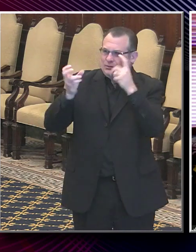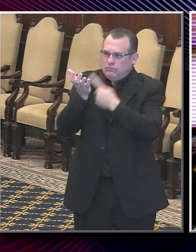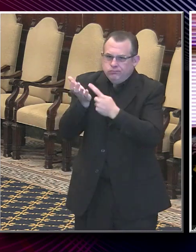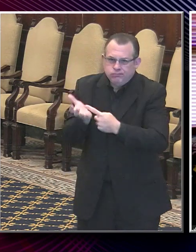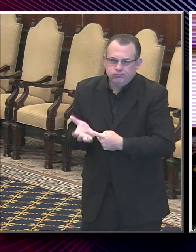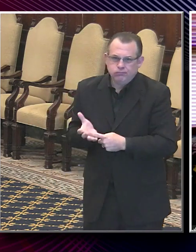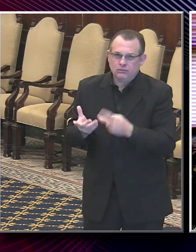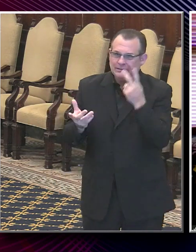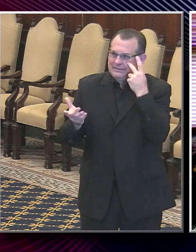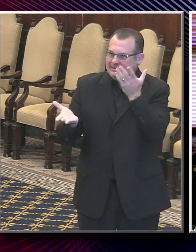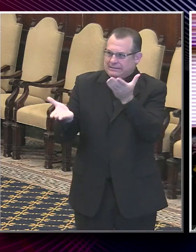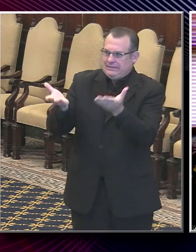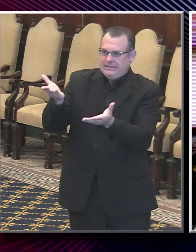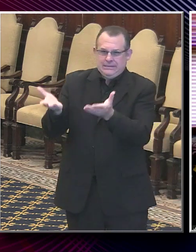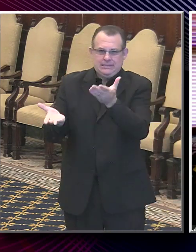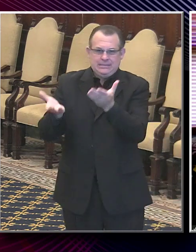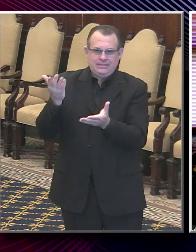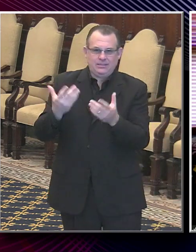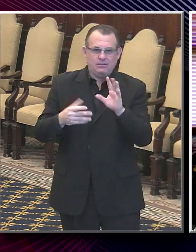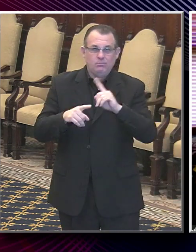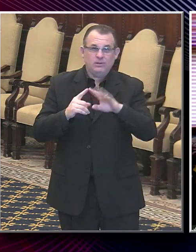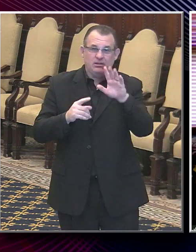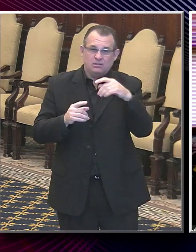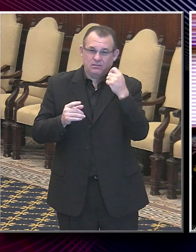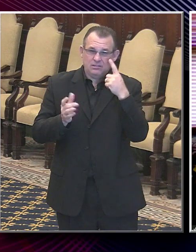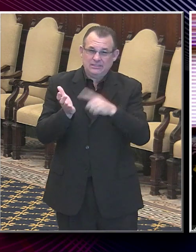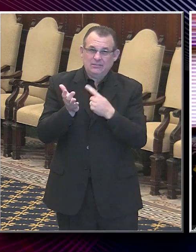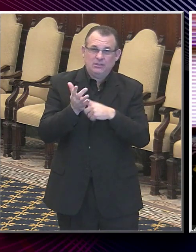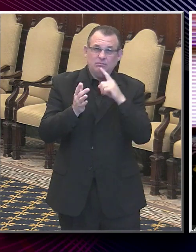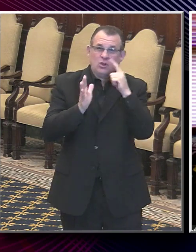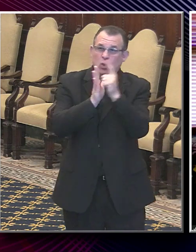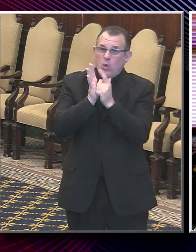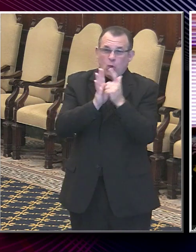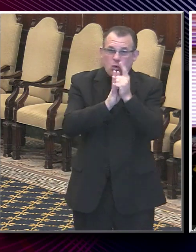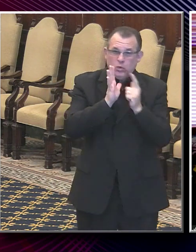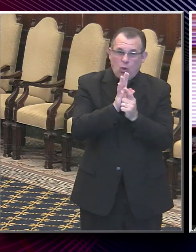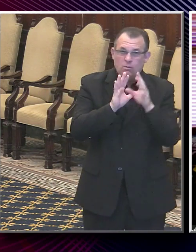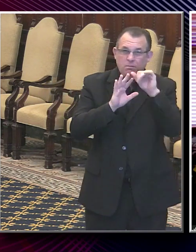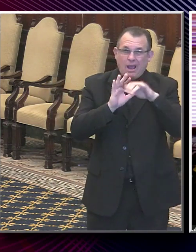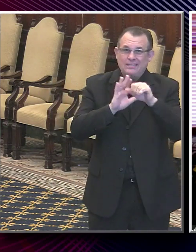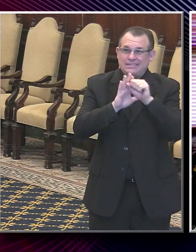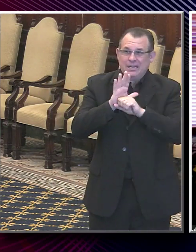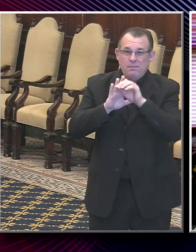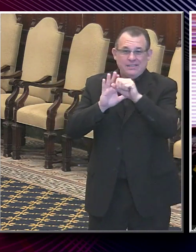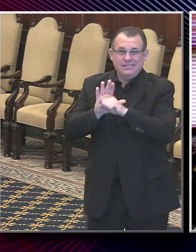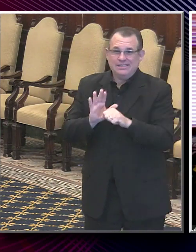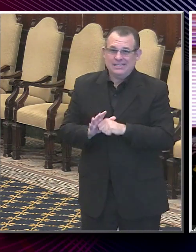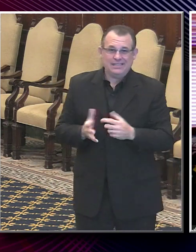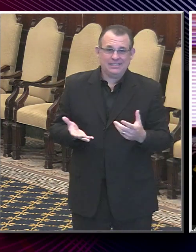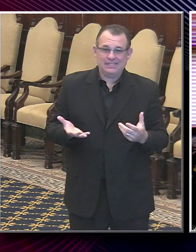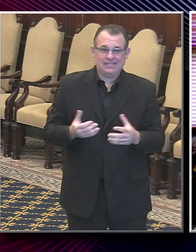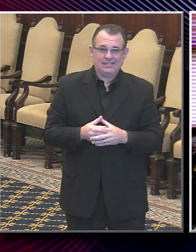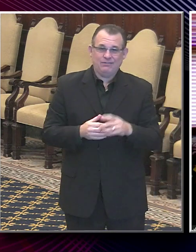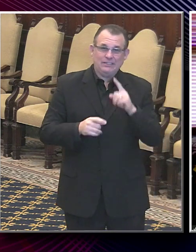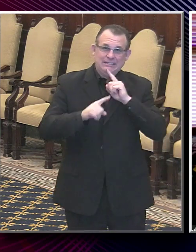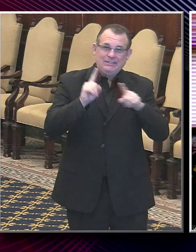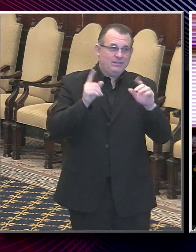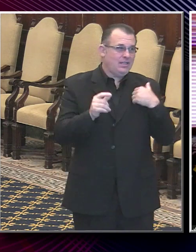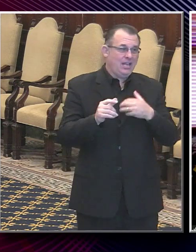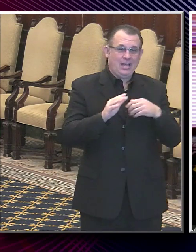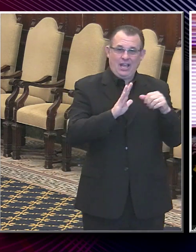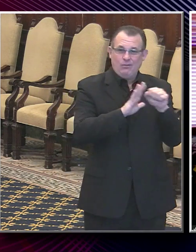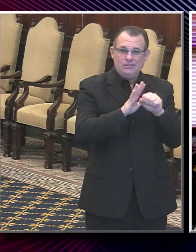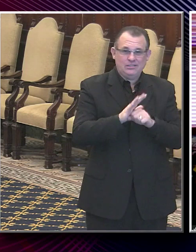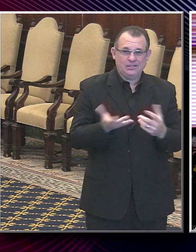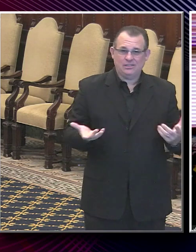has sometimes a cranky legislature that represents parts of the state that aren't impacted by this and they want to get open. So he's got a hard job, as I do,